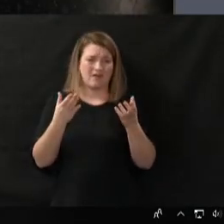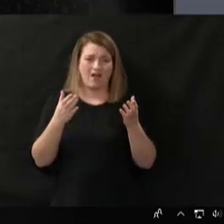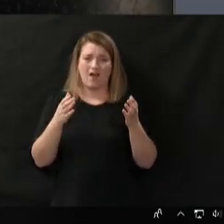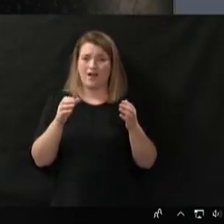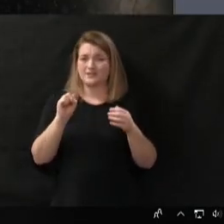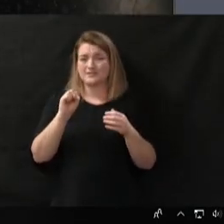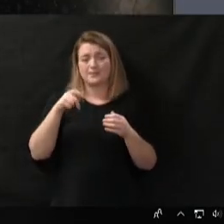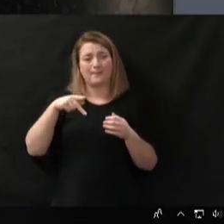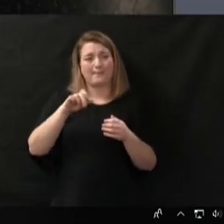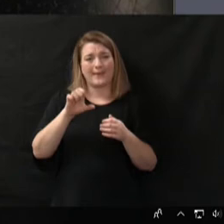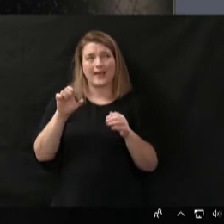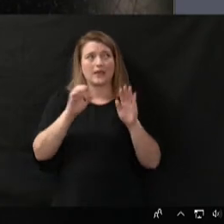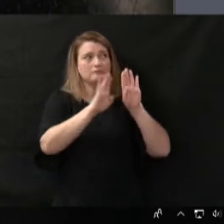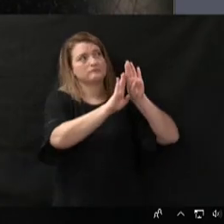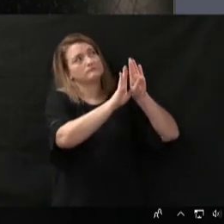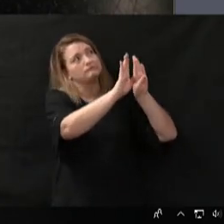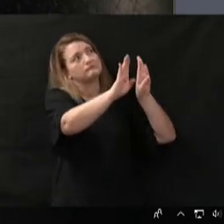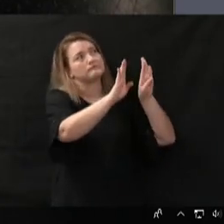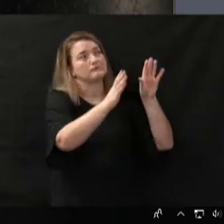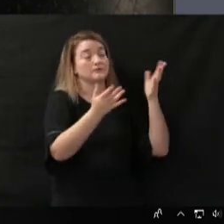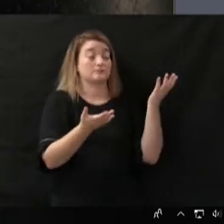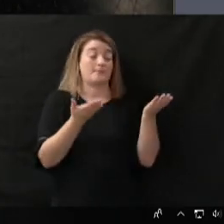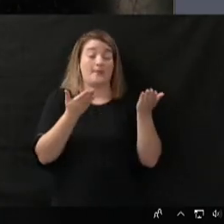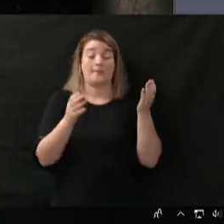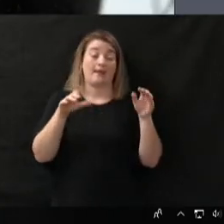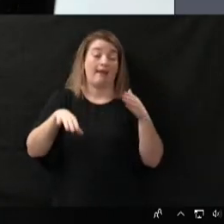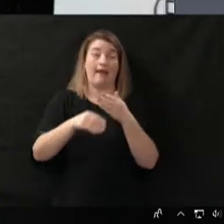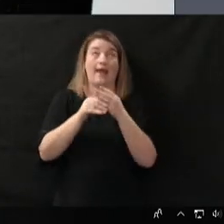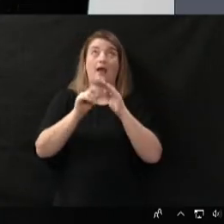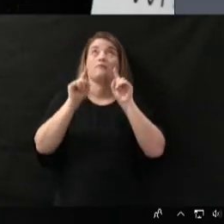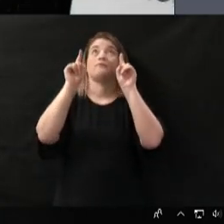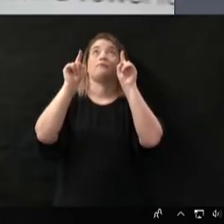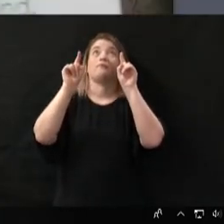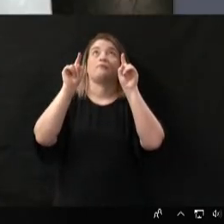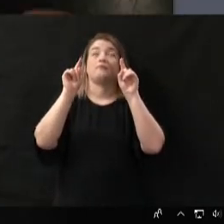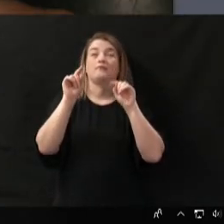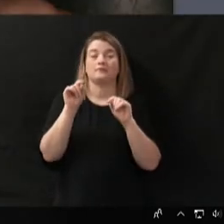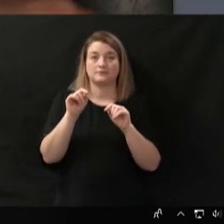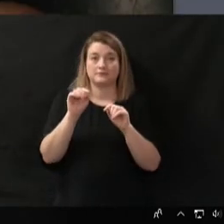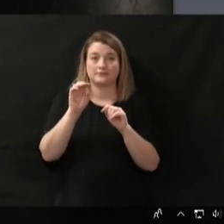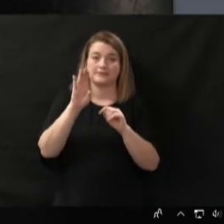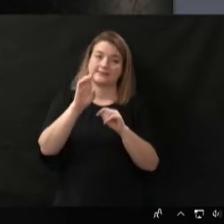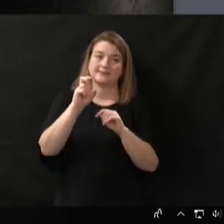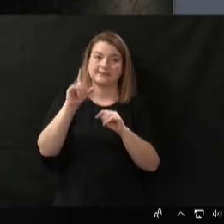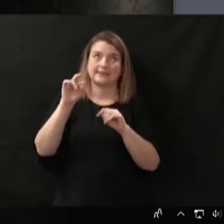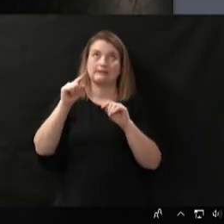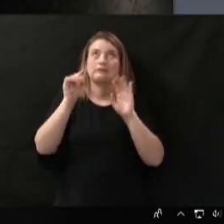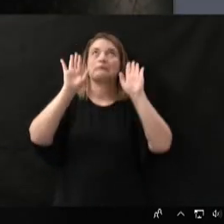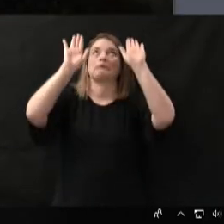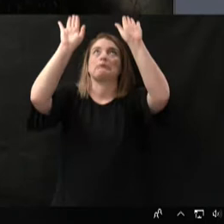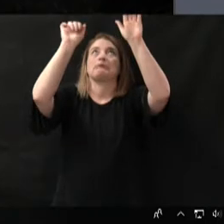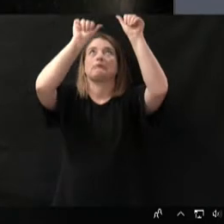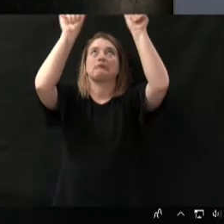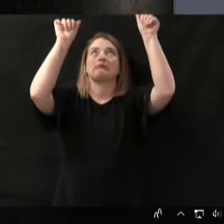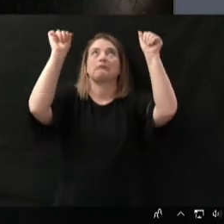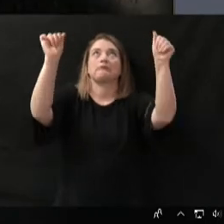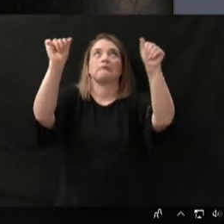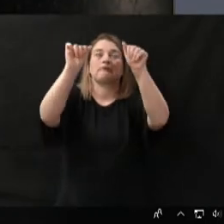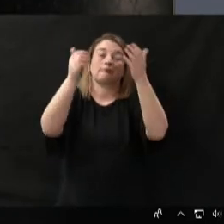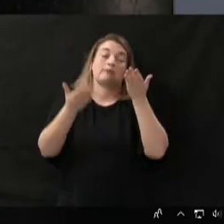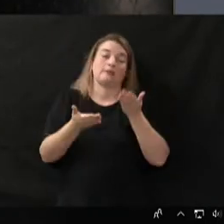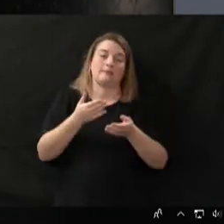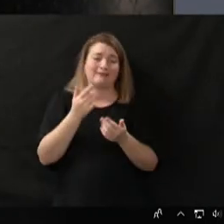guess I could put it on the ceiling or something. But anyway, so when we're ready, and we've talked